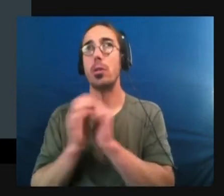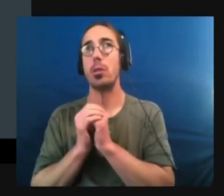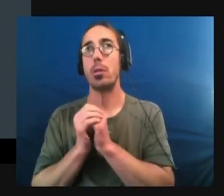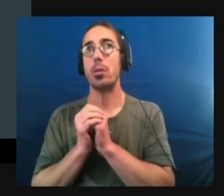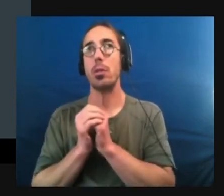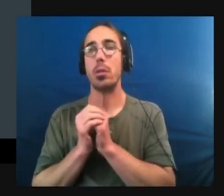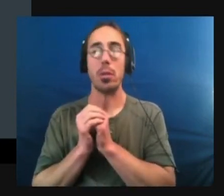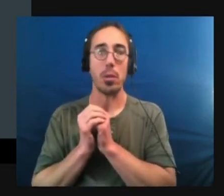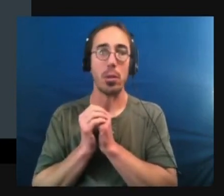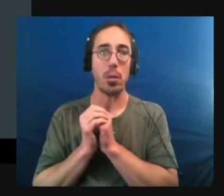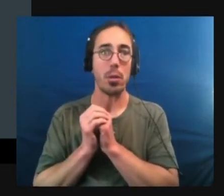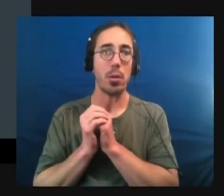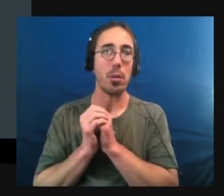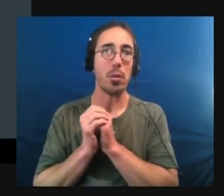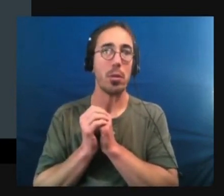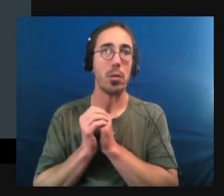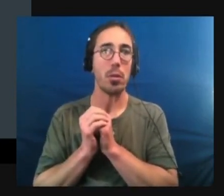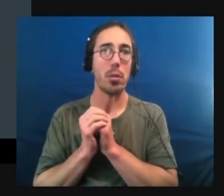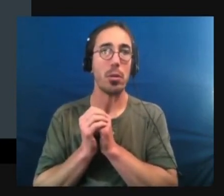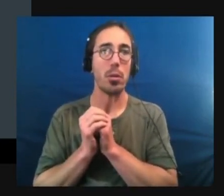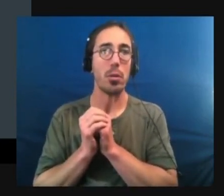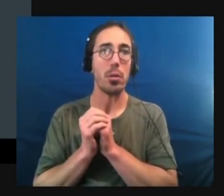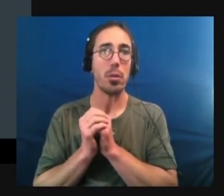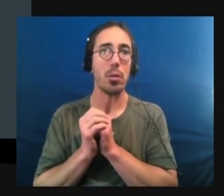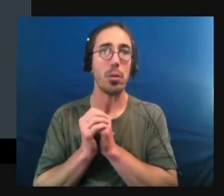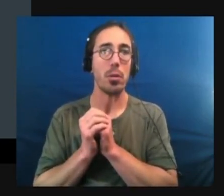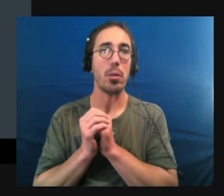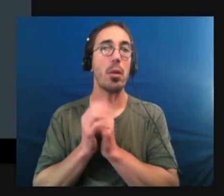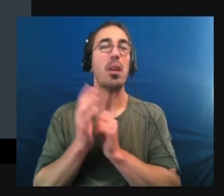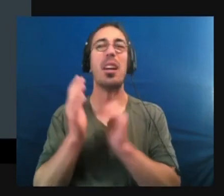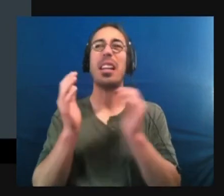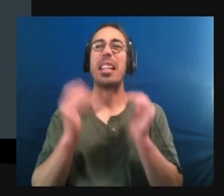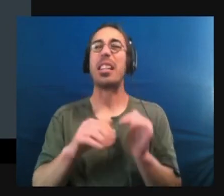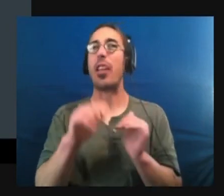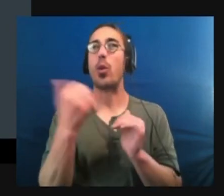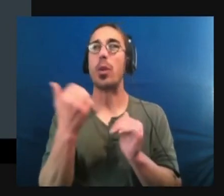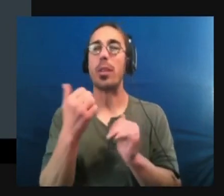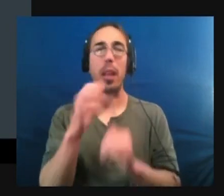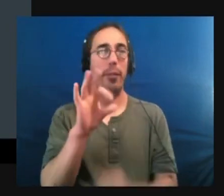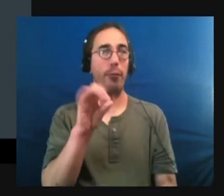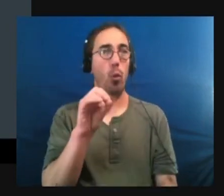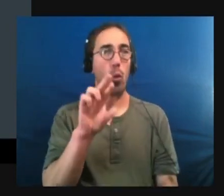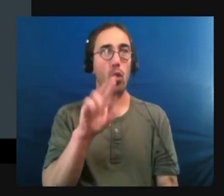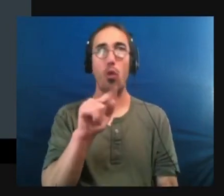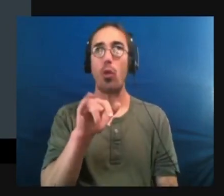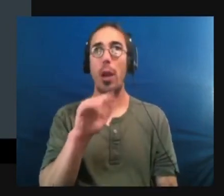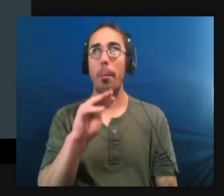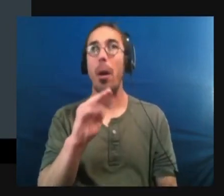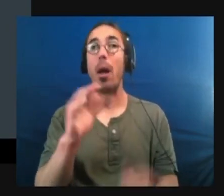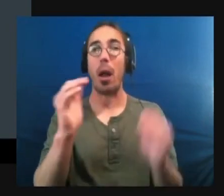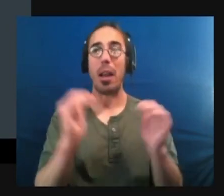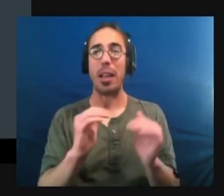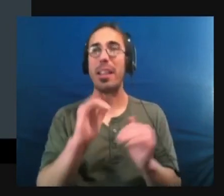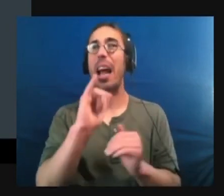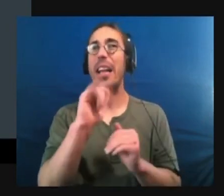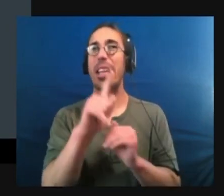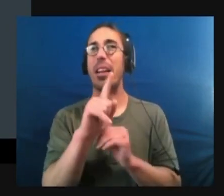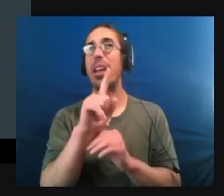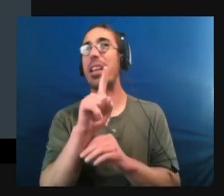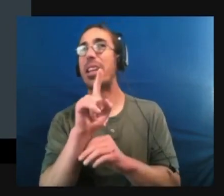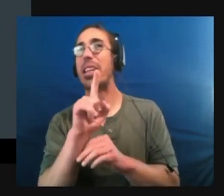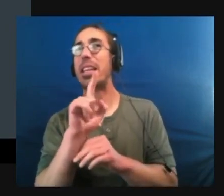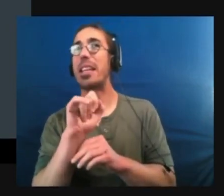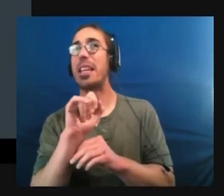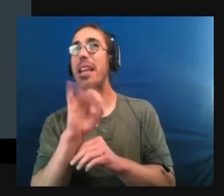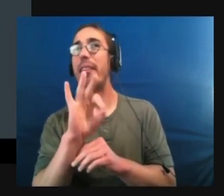This is known as identity moratorium, and this is known as identity diffusion. And so the way